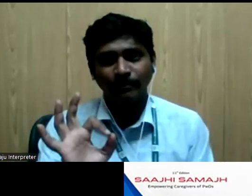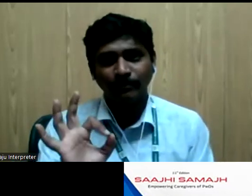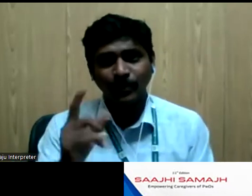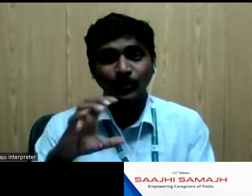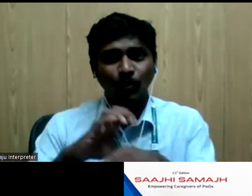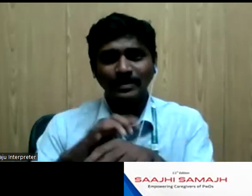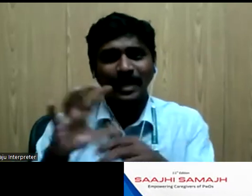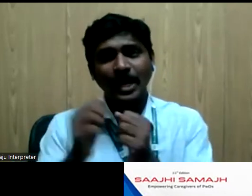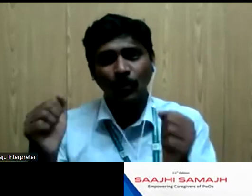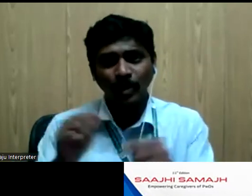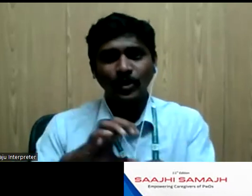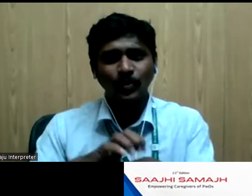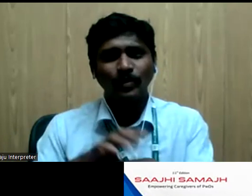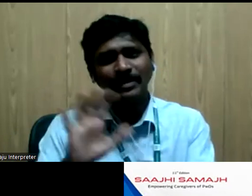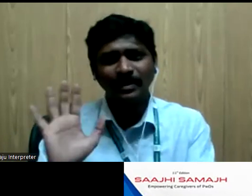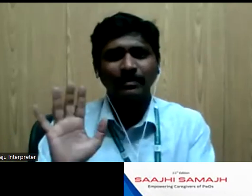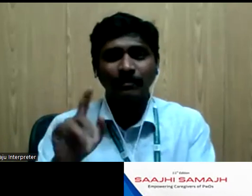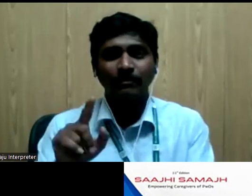doctors. So that I wanted to say that.